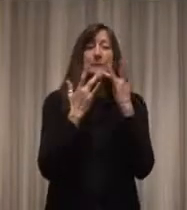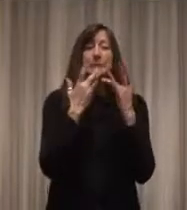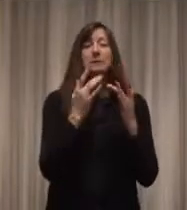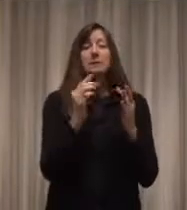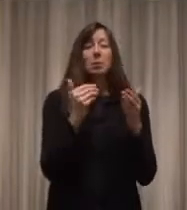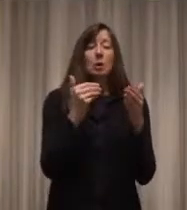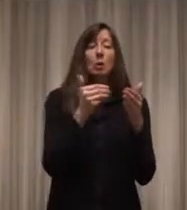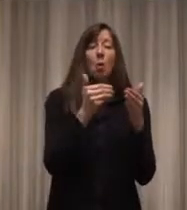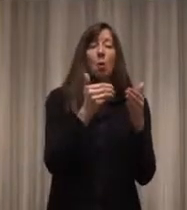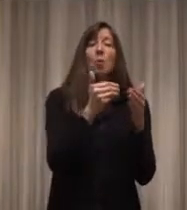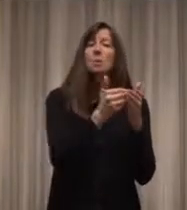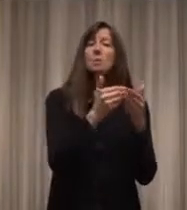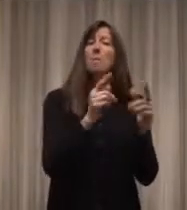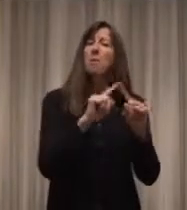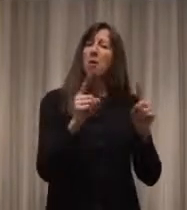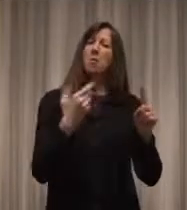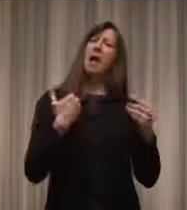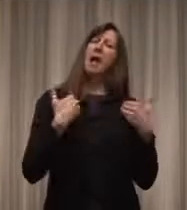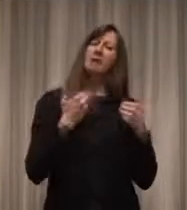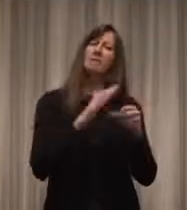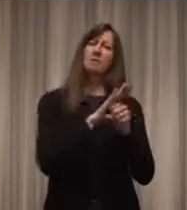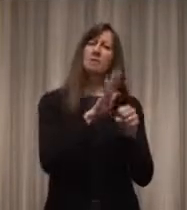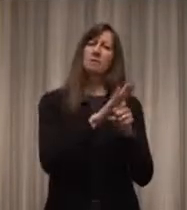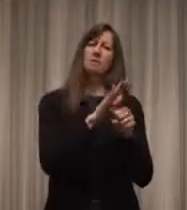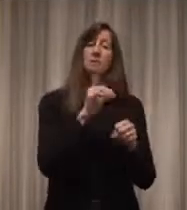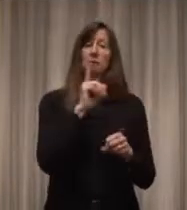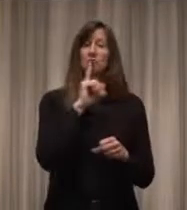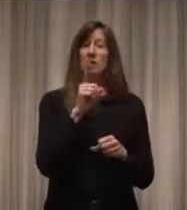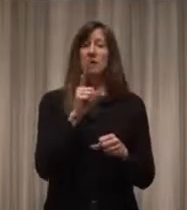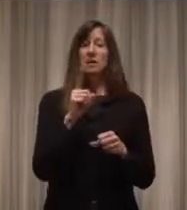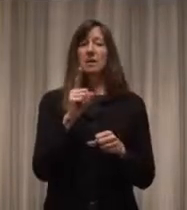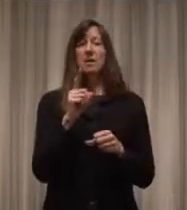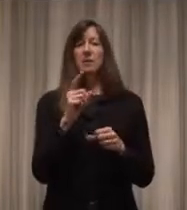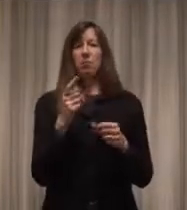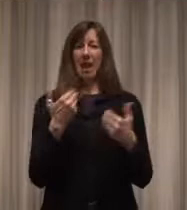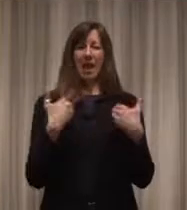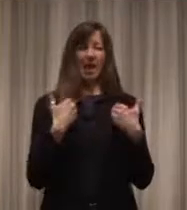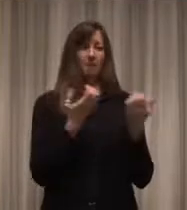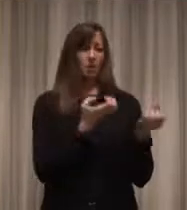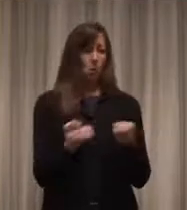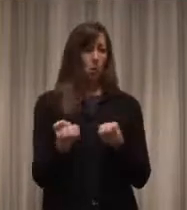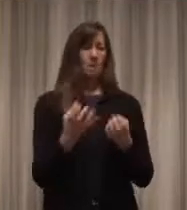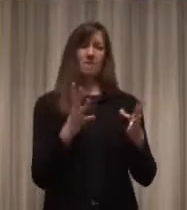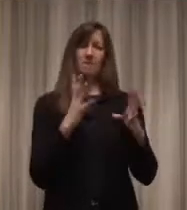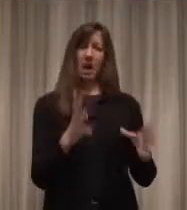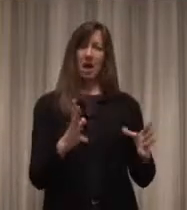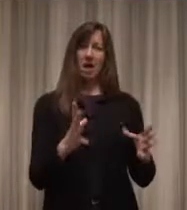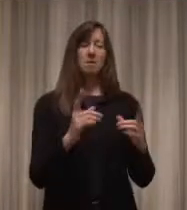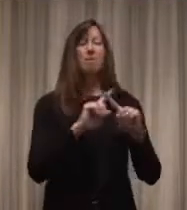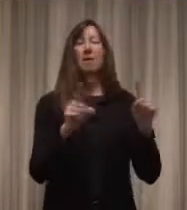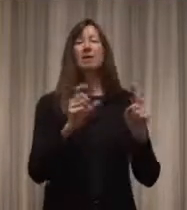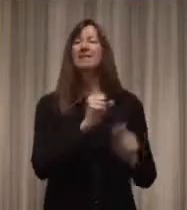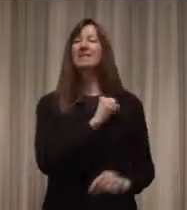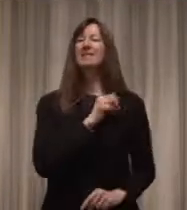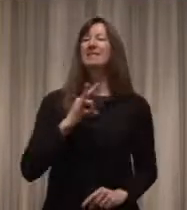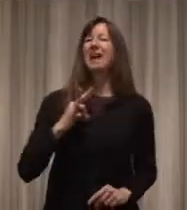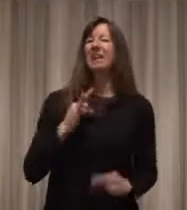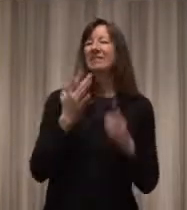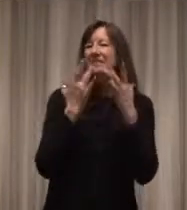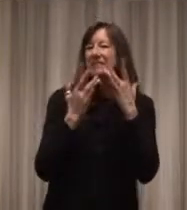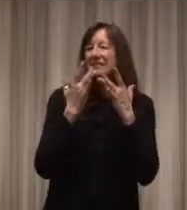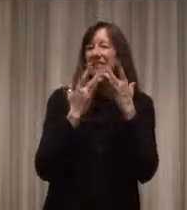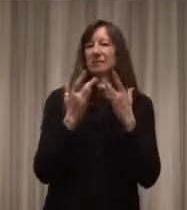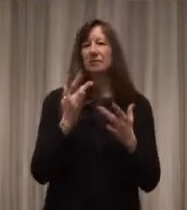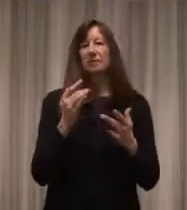of a staffing issue than it is an equipment issue. So if we did start to see the ICU numbers get tight,